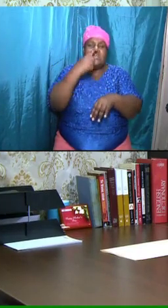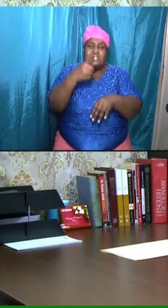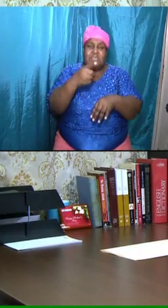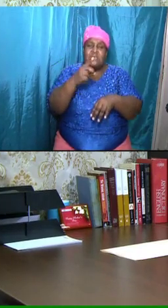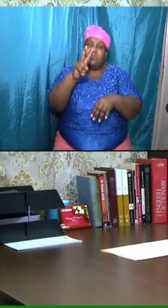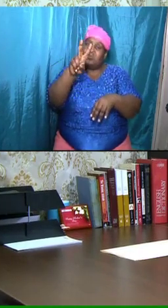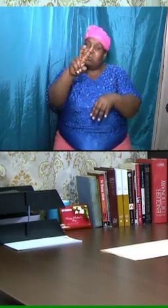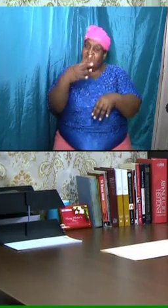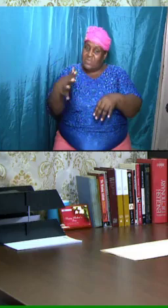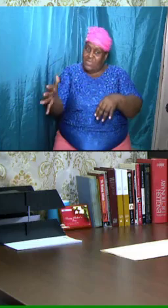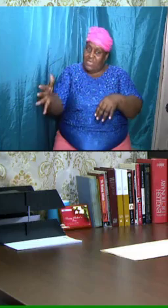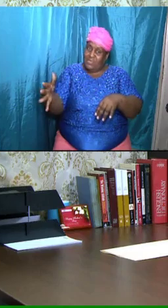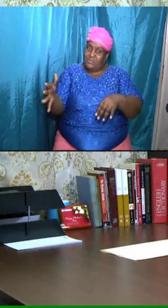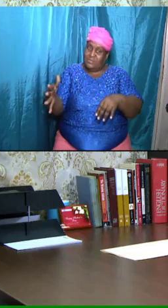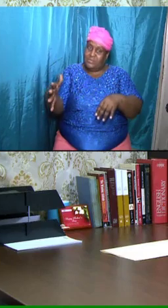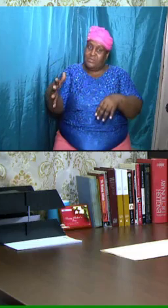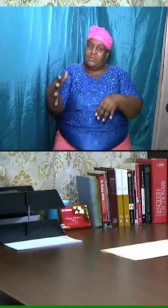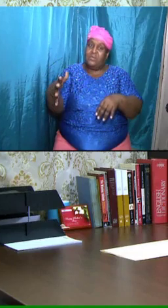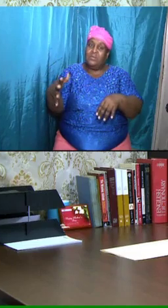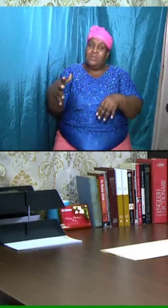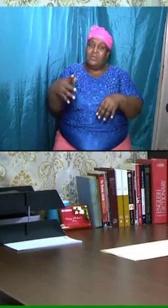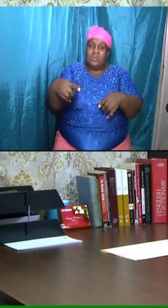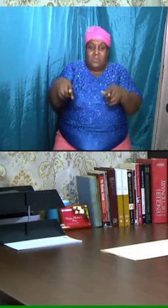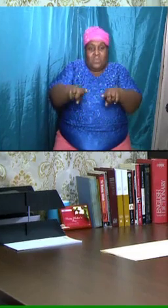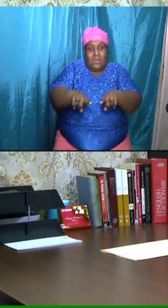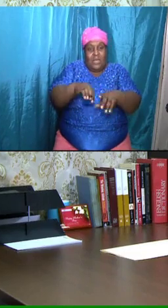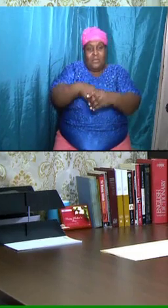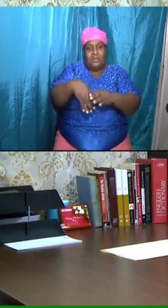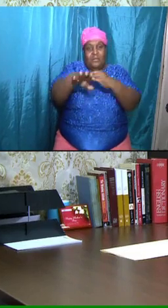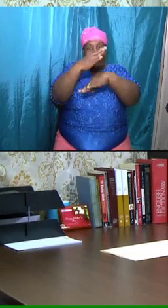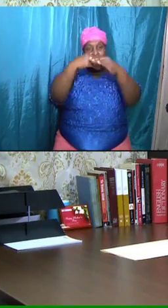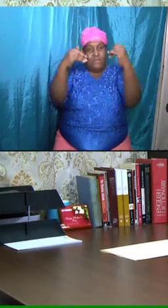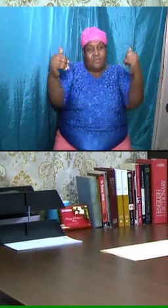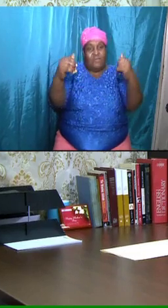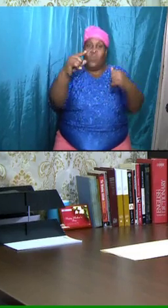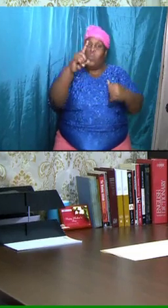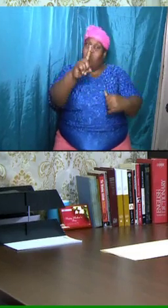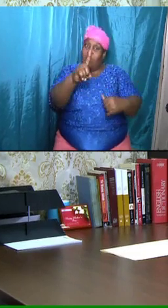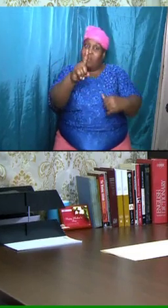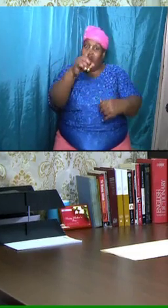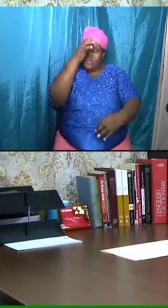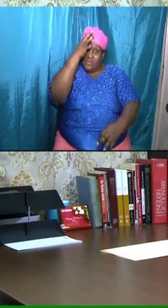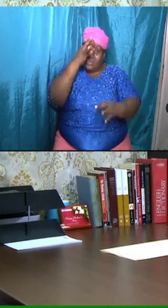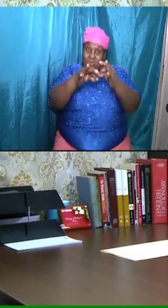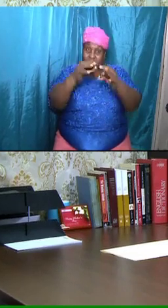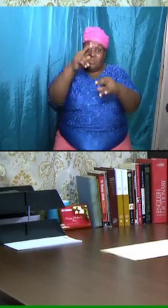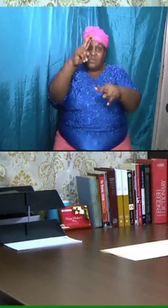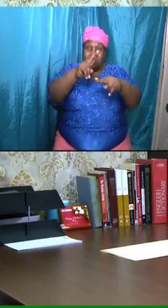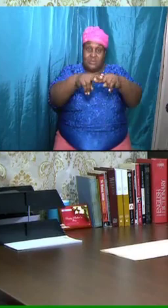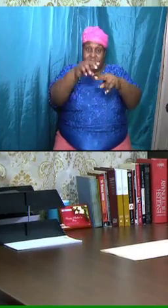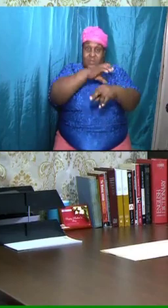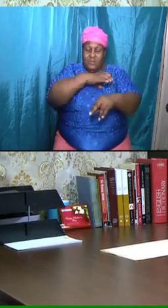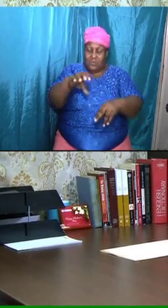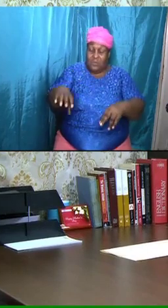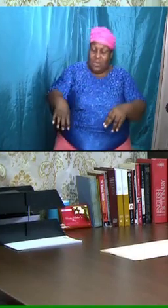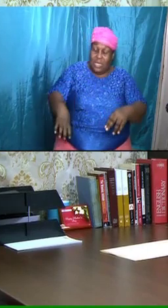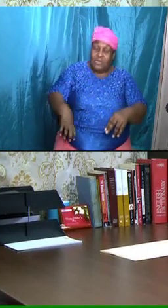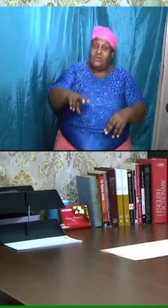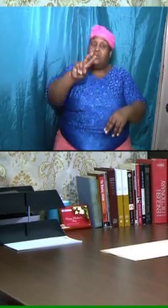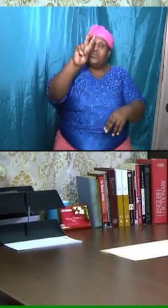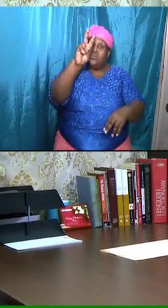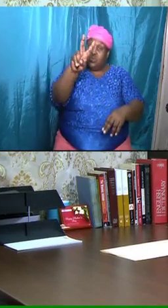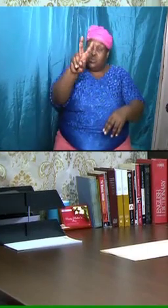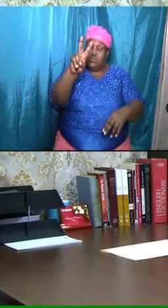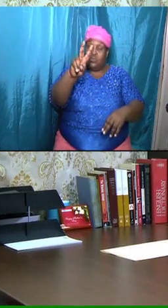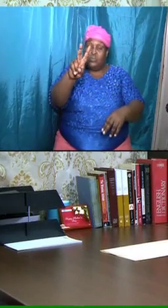to take place while we are in heaven. One, there will be the judgment seat of Christ, the Bema, and two, there